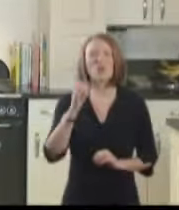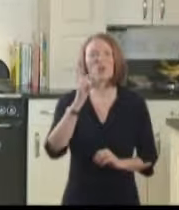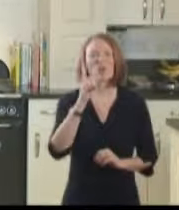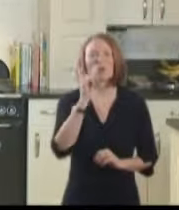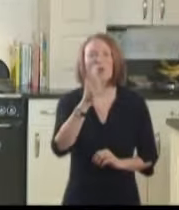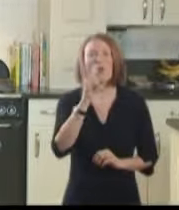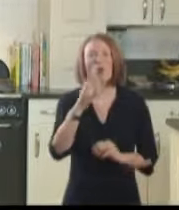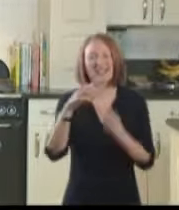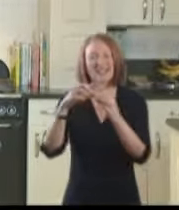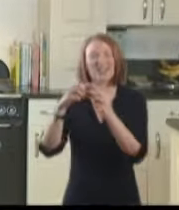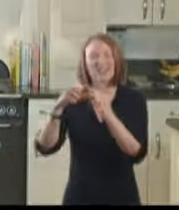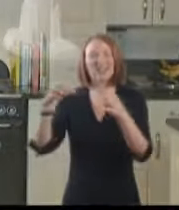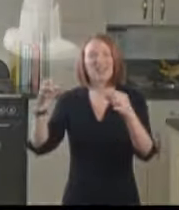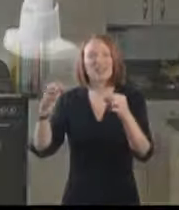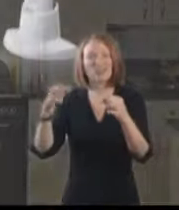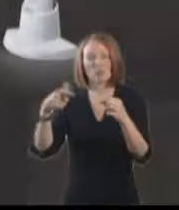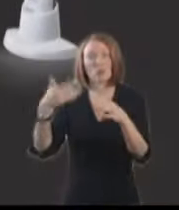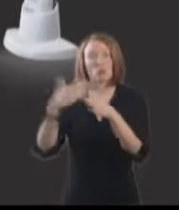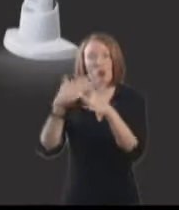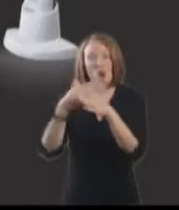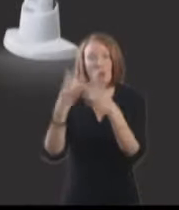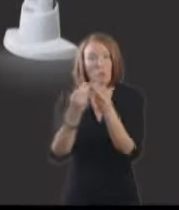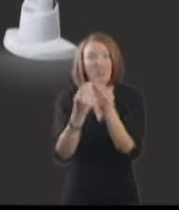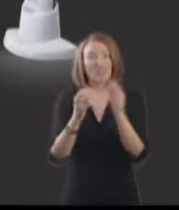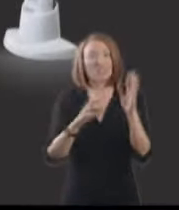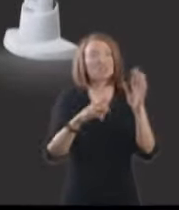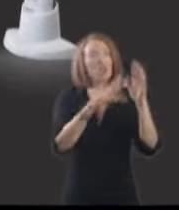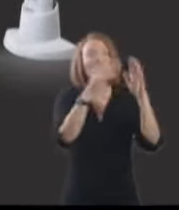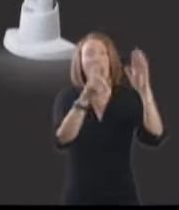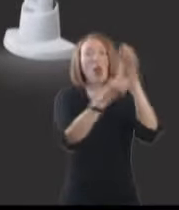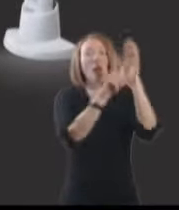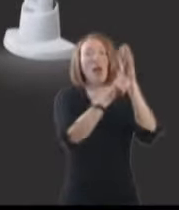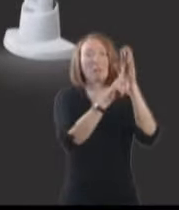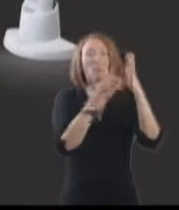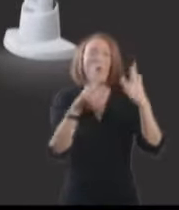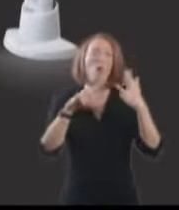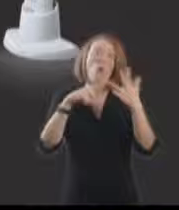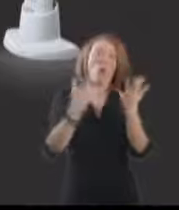The warning handset works with a smoke alarm or carbon monoxide alarm.